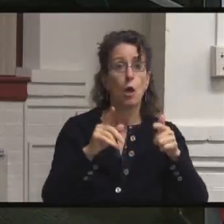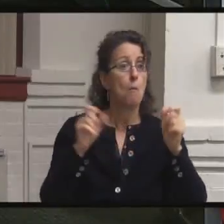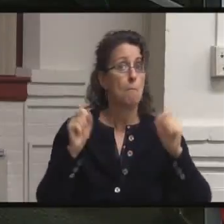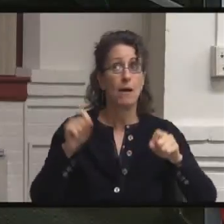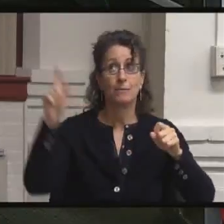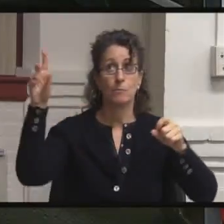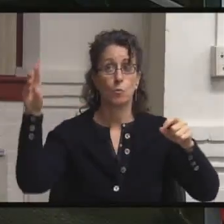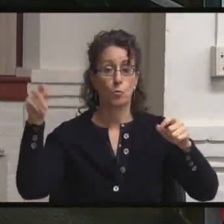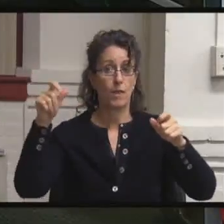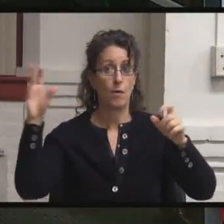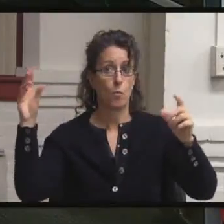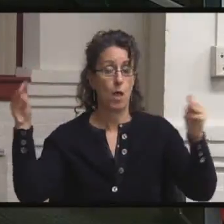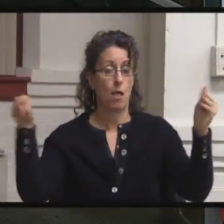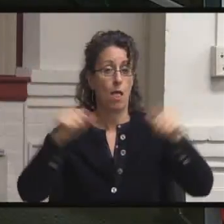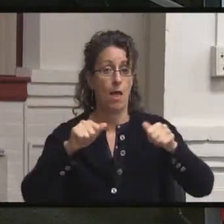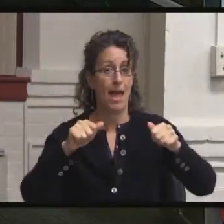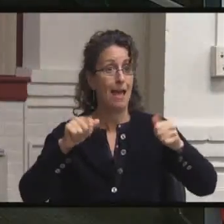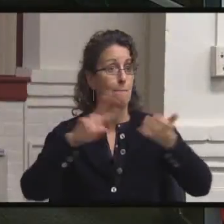that?